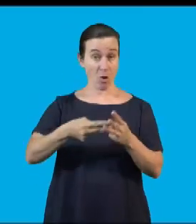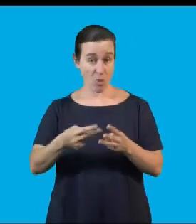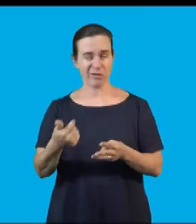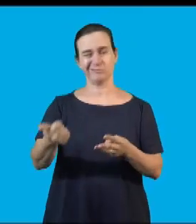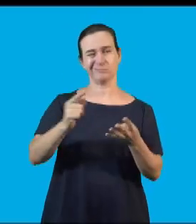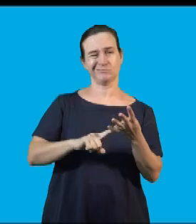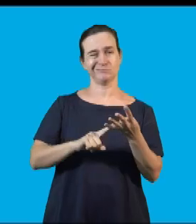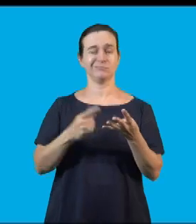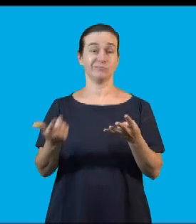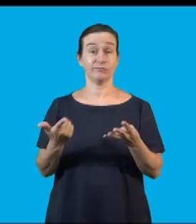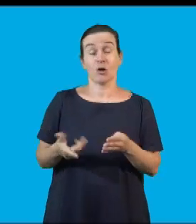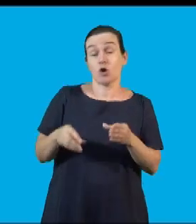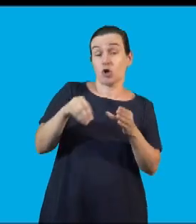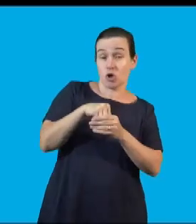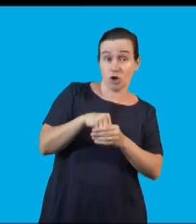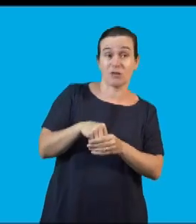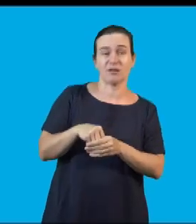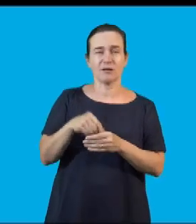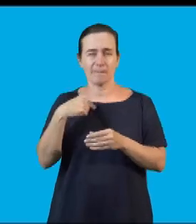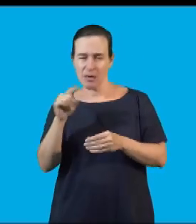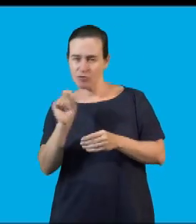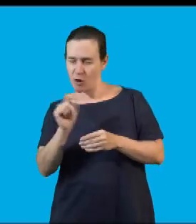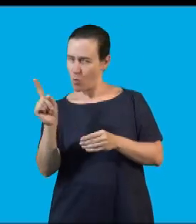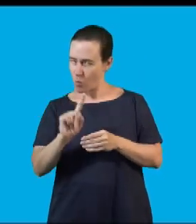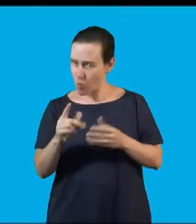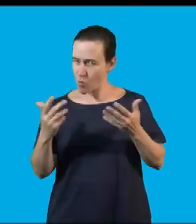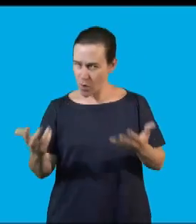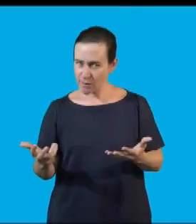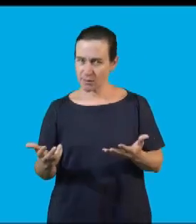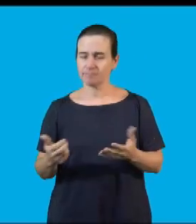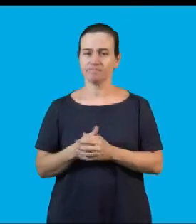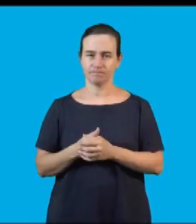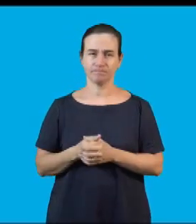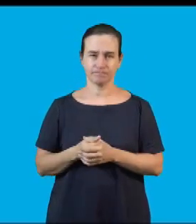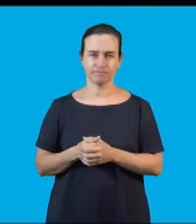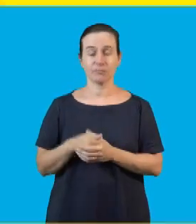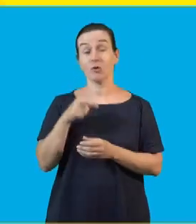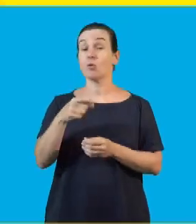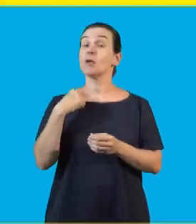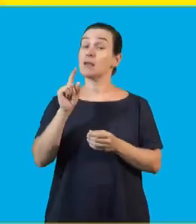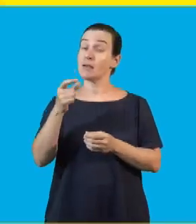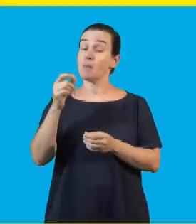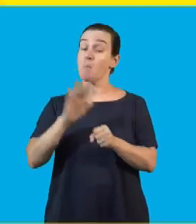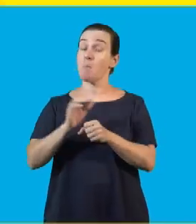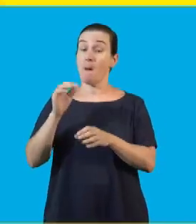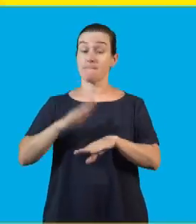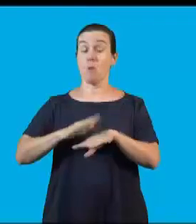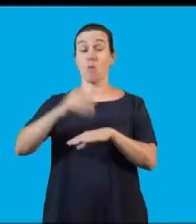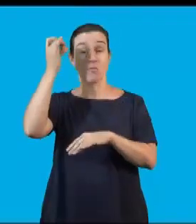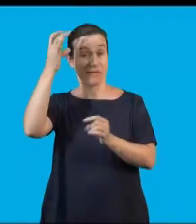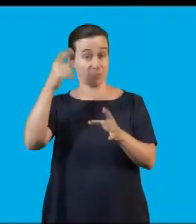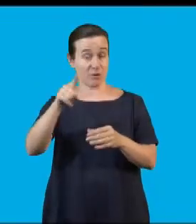purpose, why you are writing, the content, what you are writing, of course taking those signposts from the question,